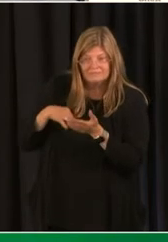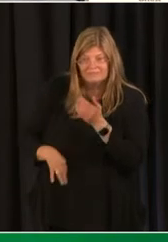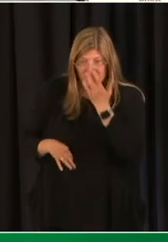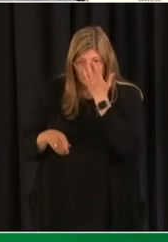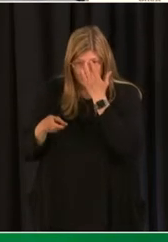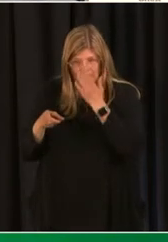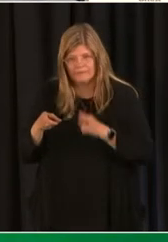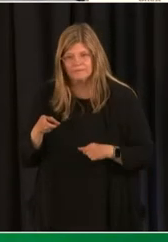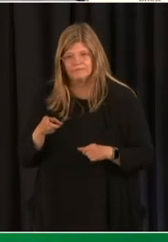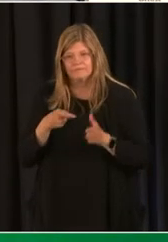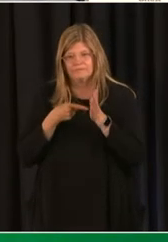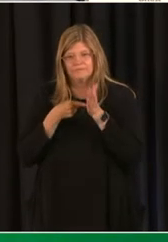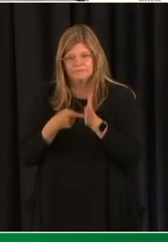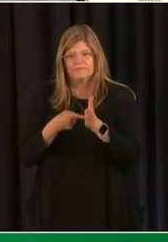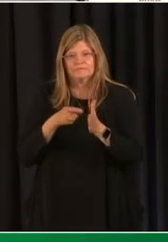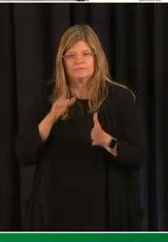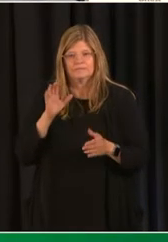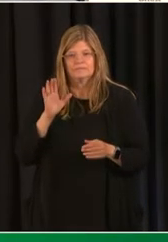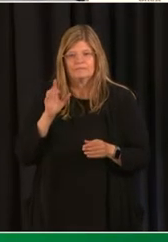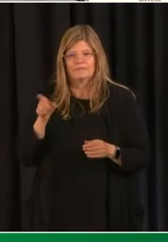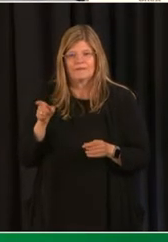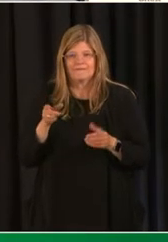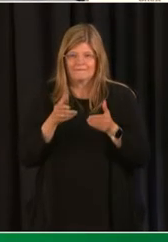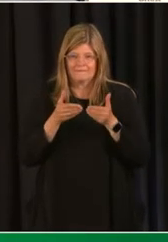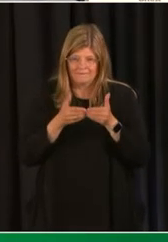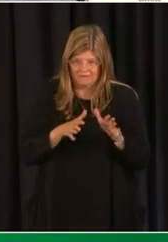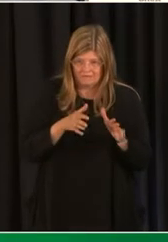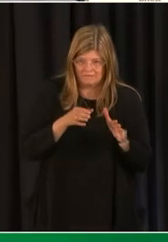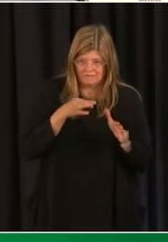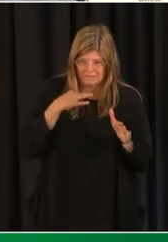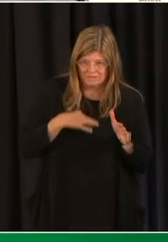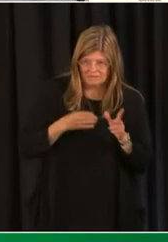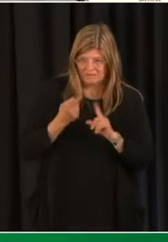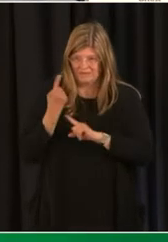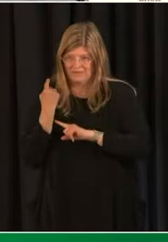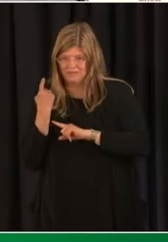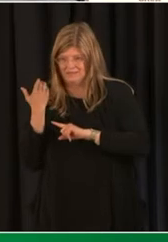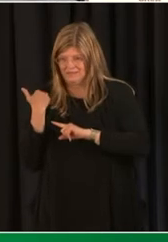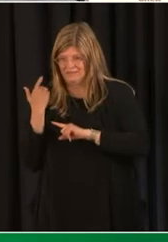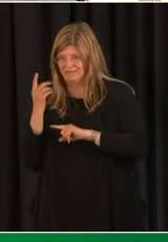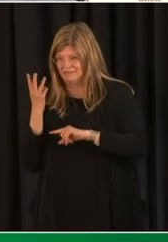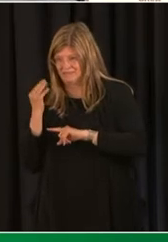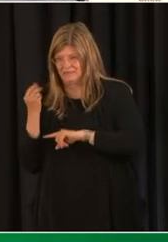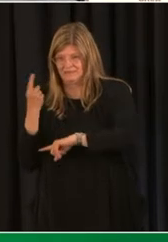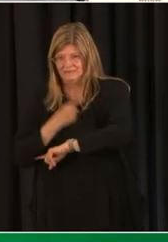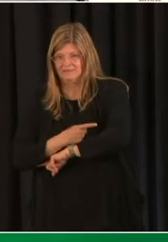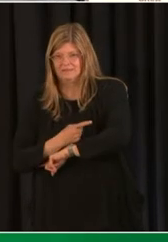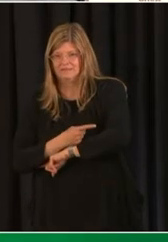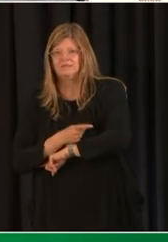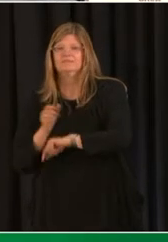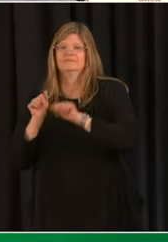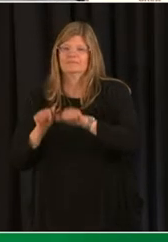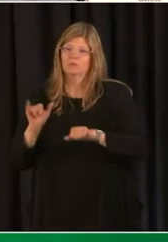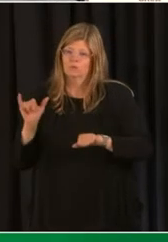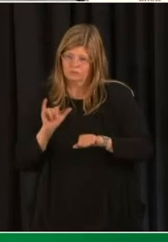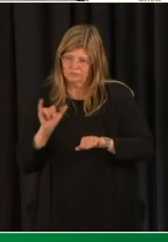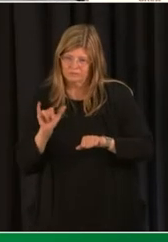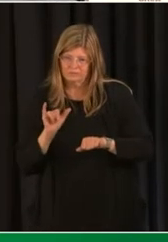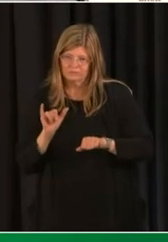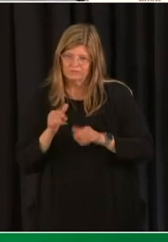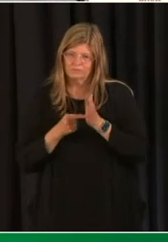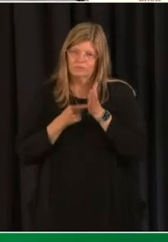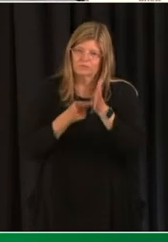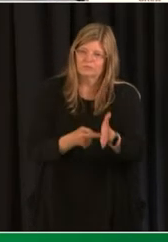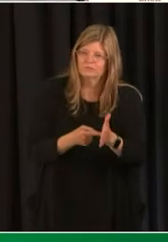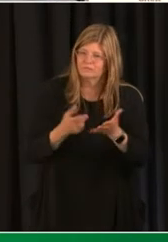and you can also show that if you've lost income in the last 60 days since your last tax filing, you can also